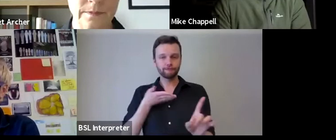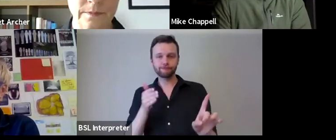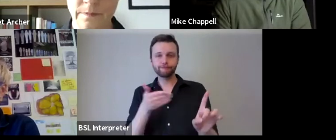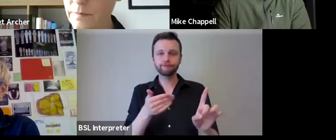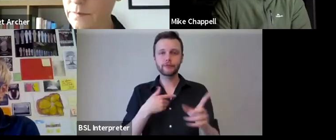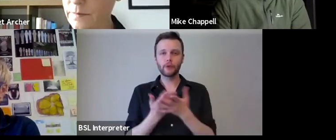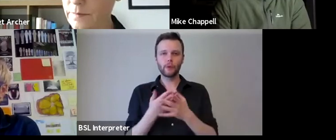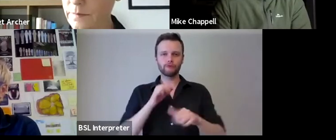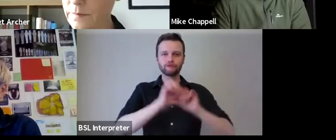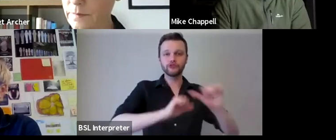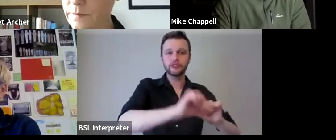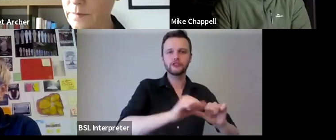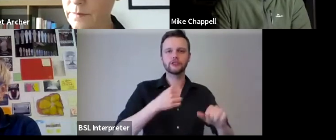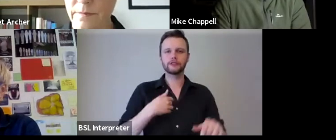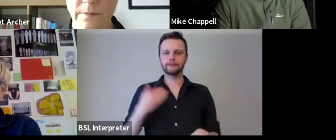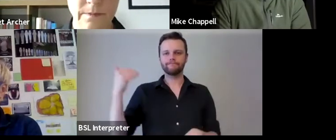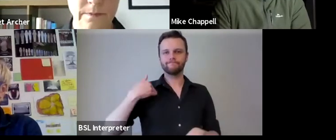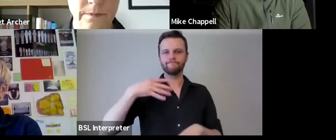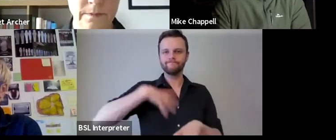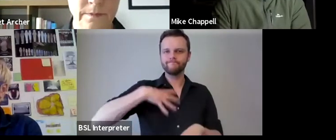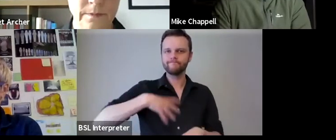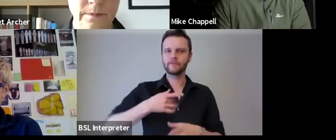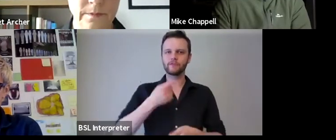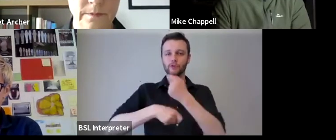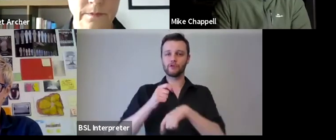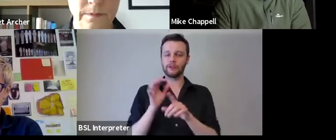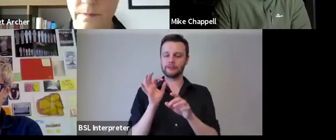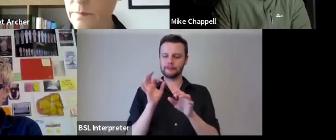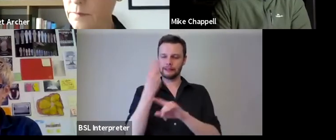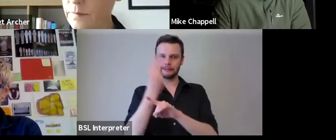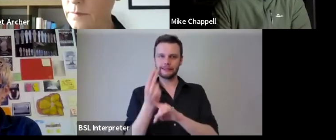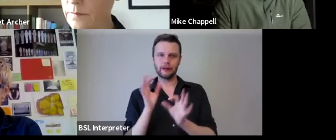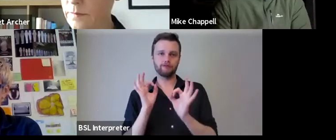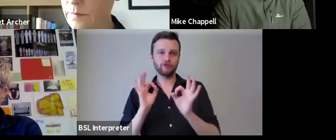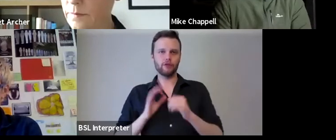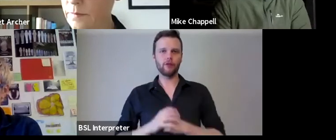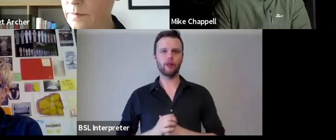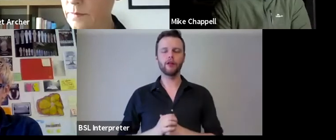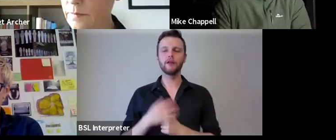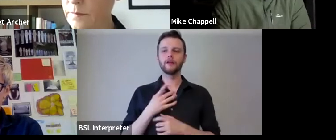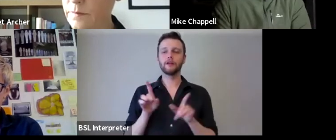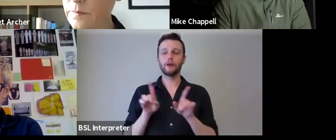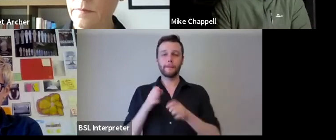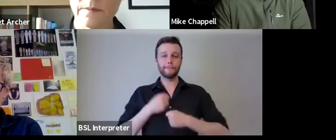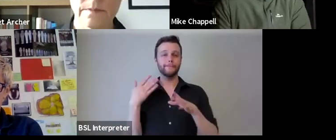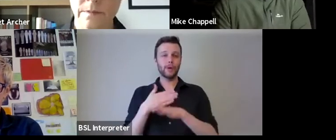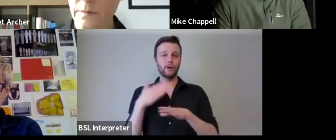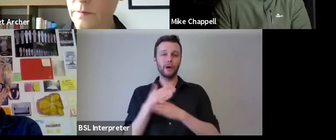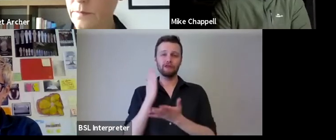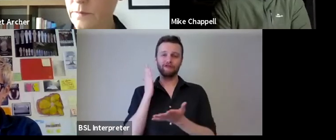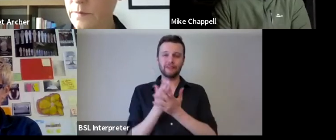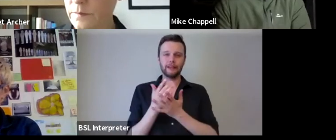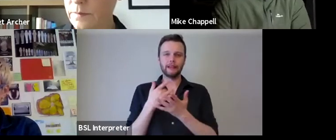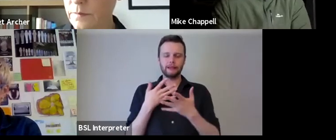their demands to create special forms of design protocols. And a lot of my work is in the form